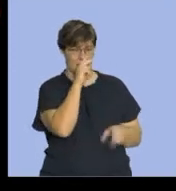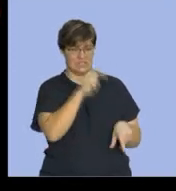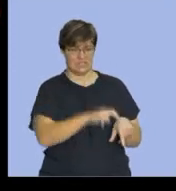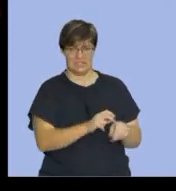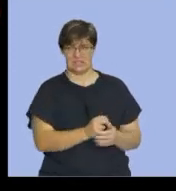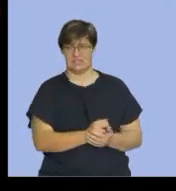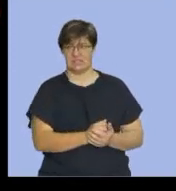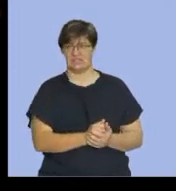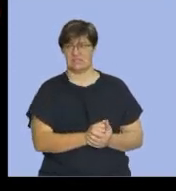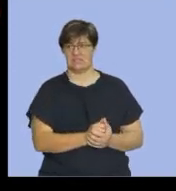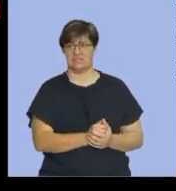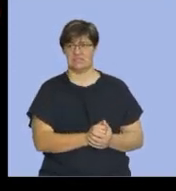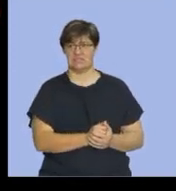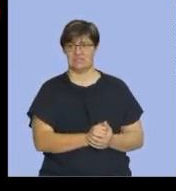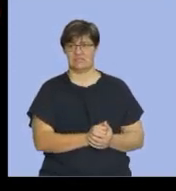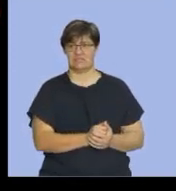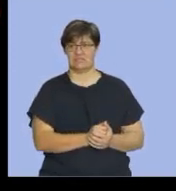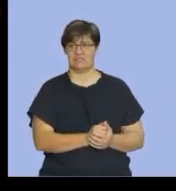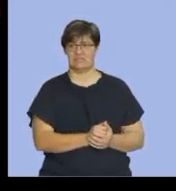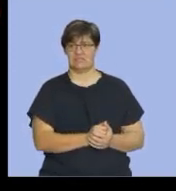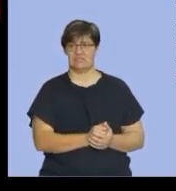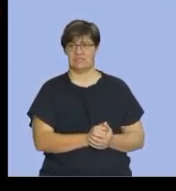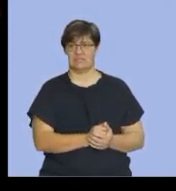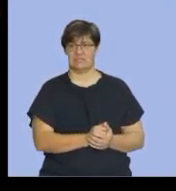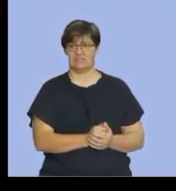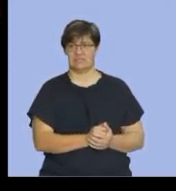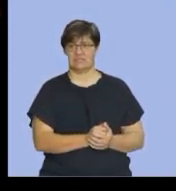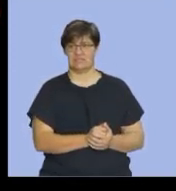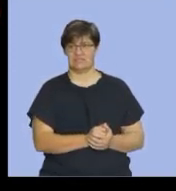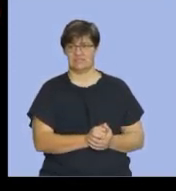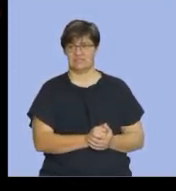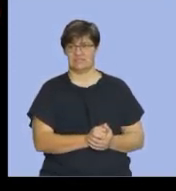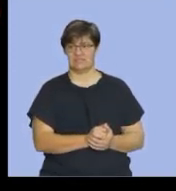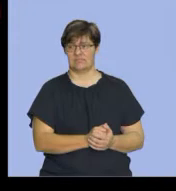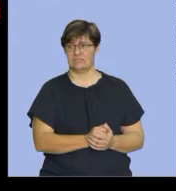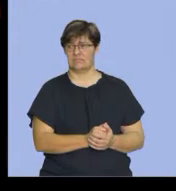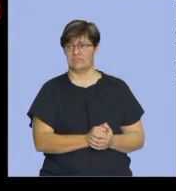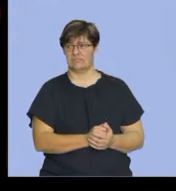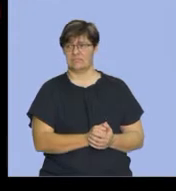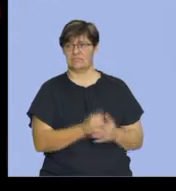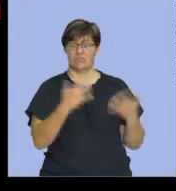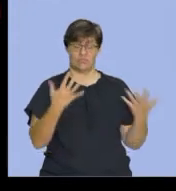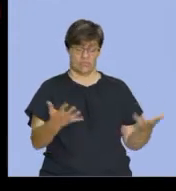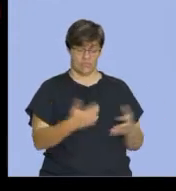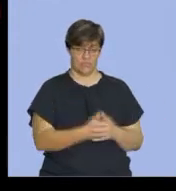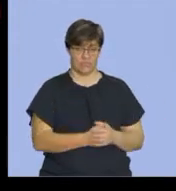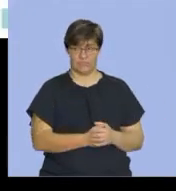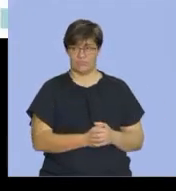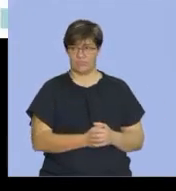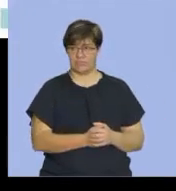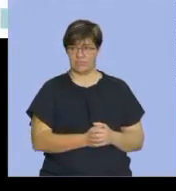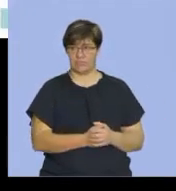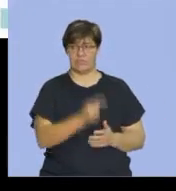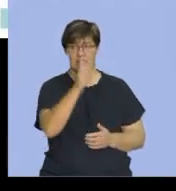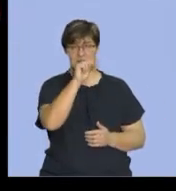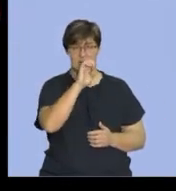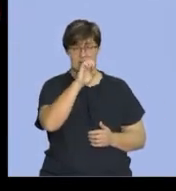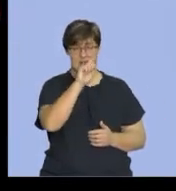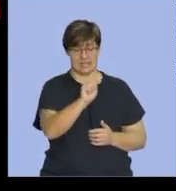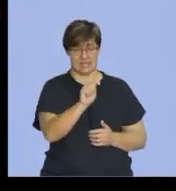anymore either, so let's get rid of this. All right. So,